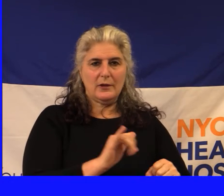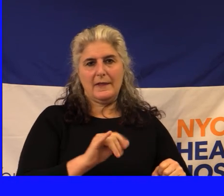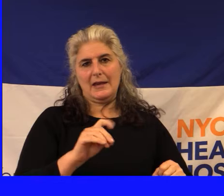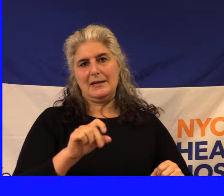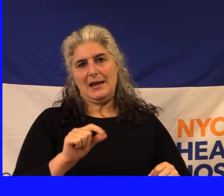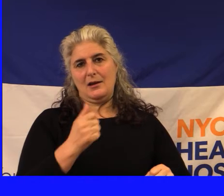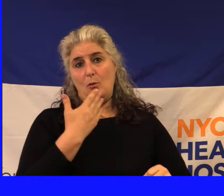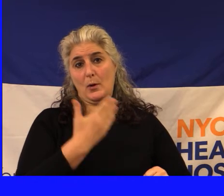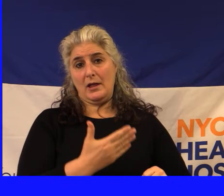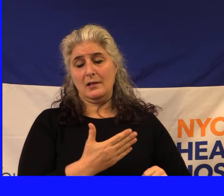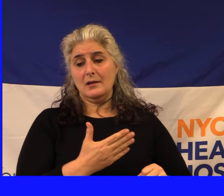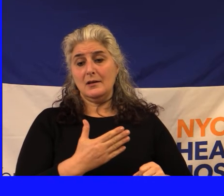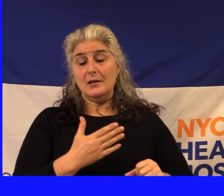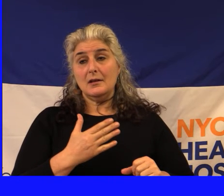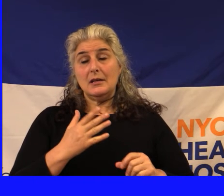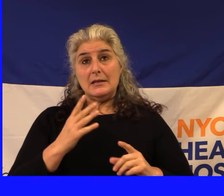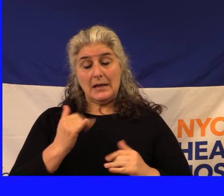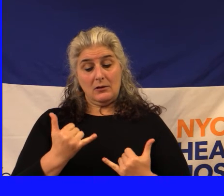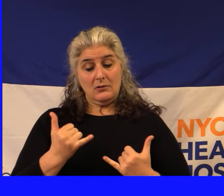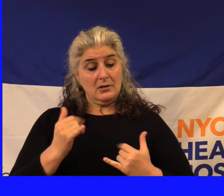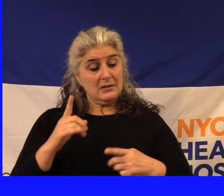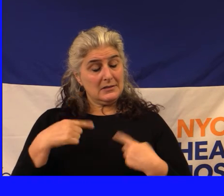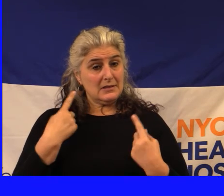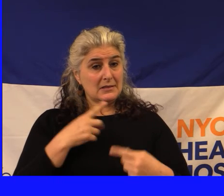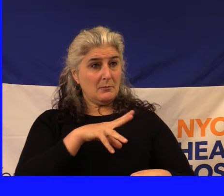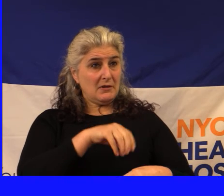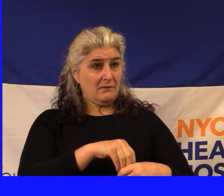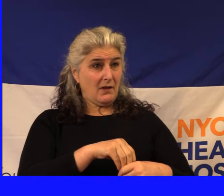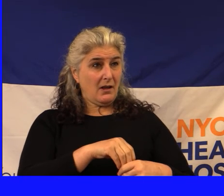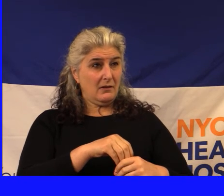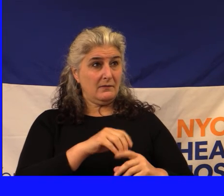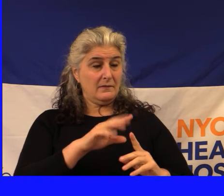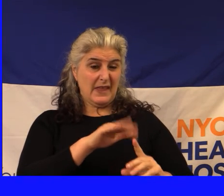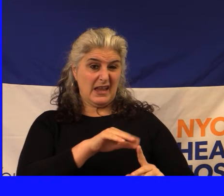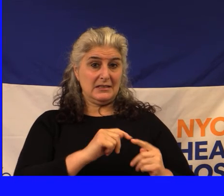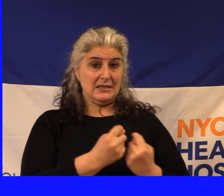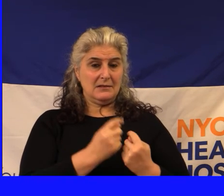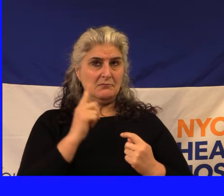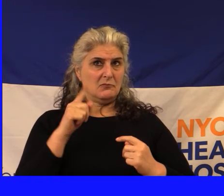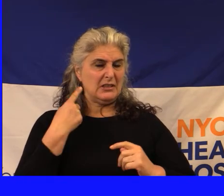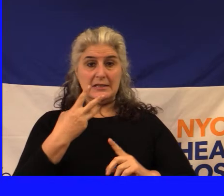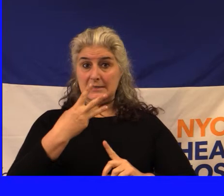In the time since I've been on the team, which is about 6 months now,